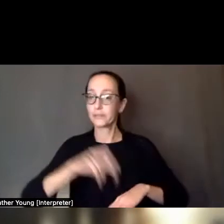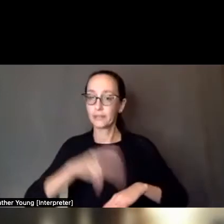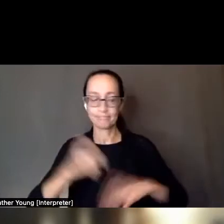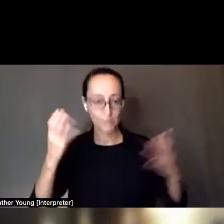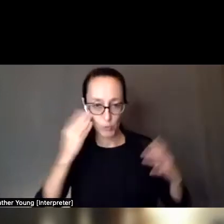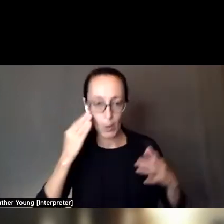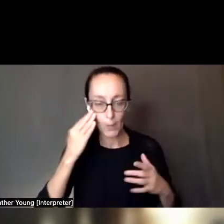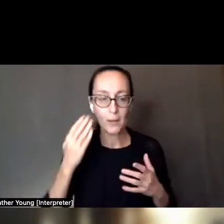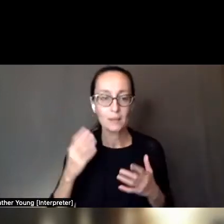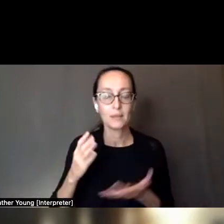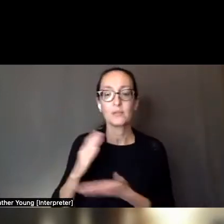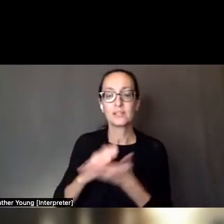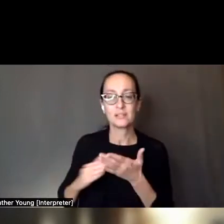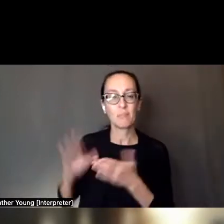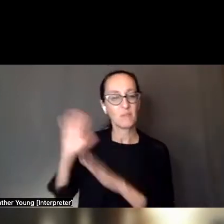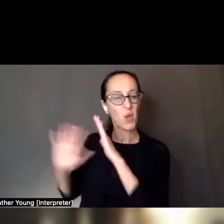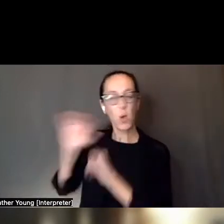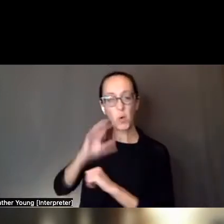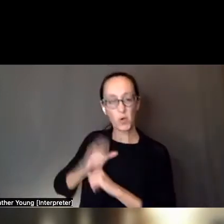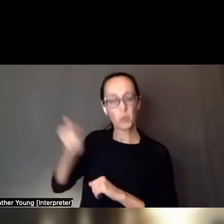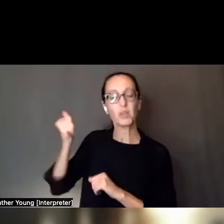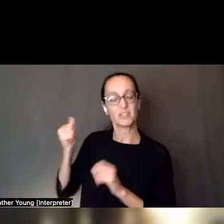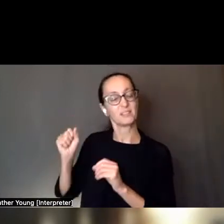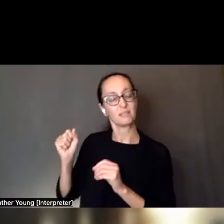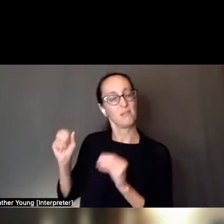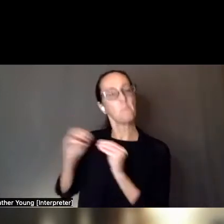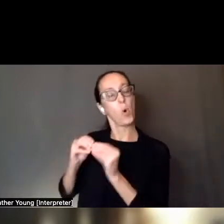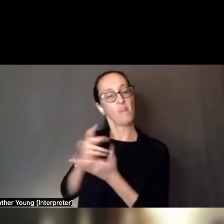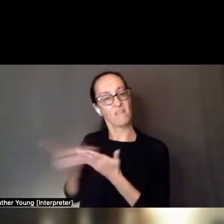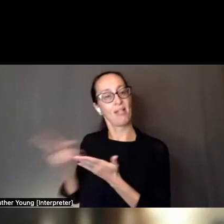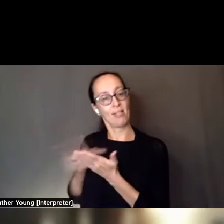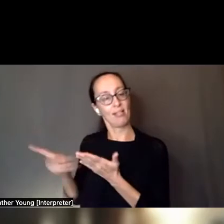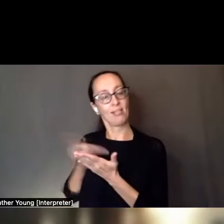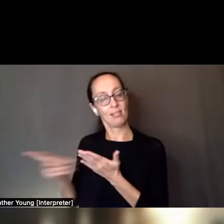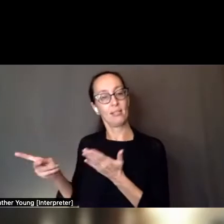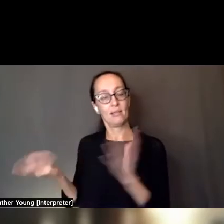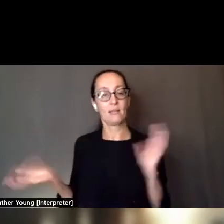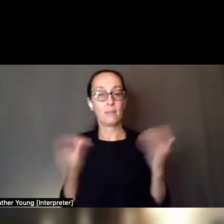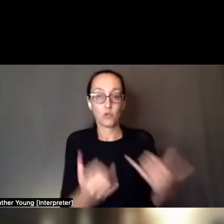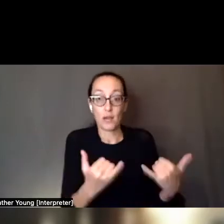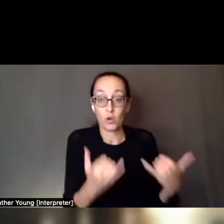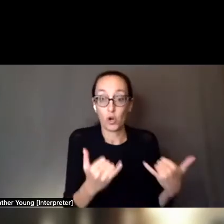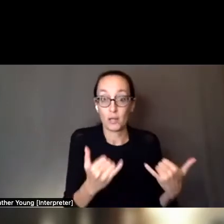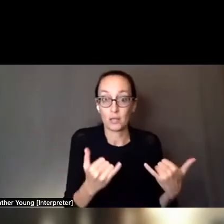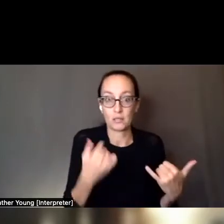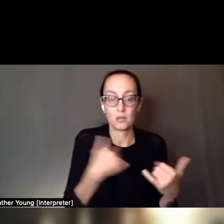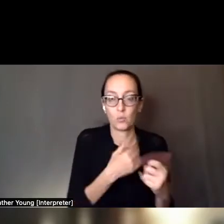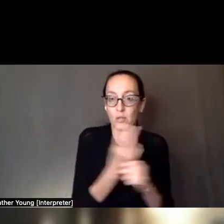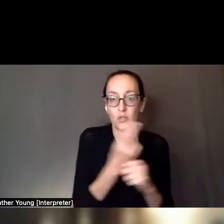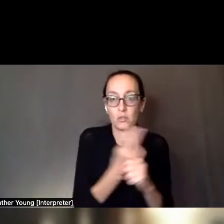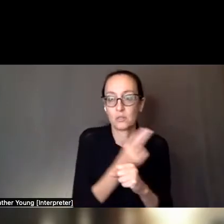of those had higher failure rates than the current cochlear implants that we're using, all of